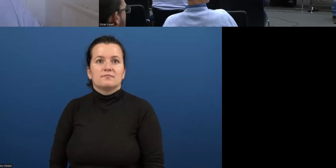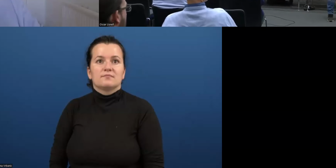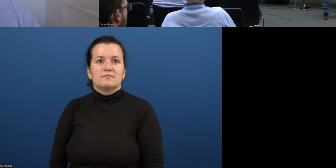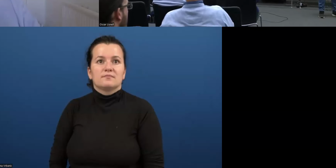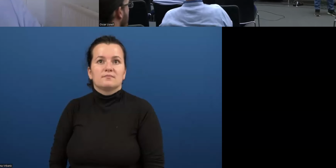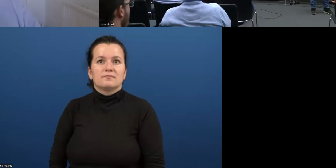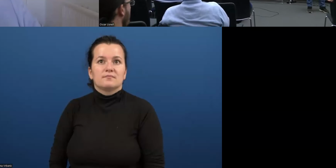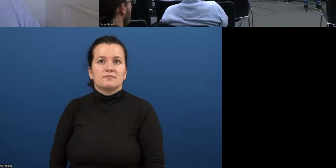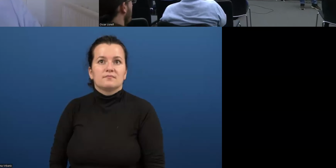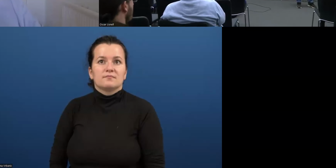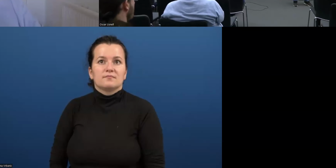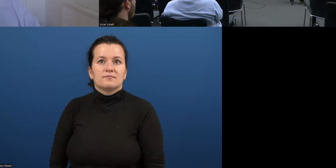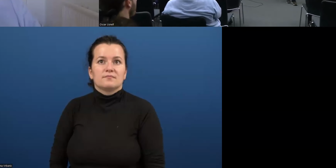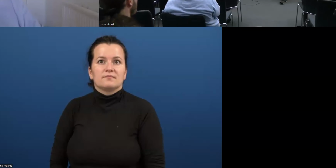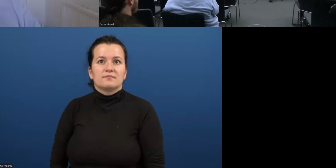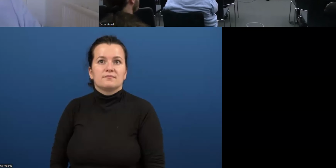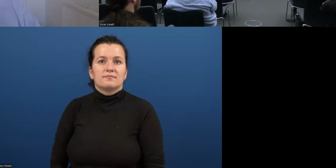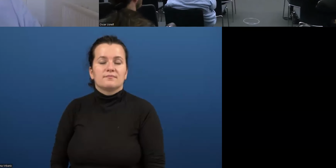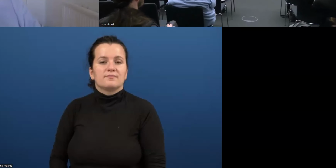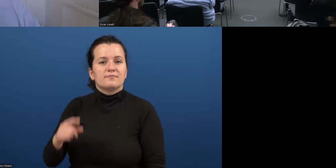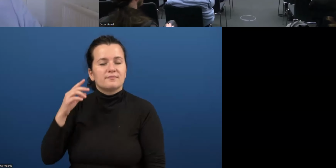Bit of an echo.